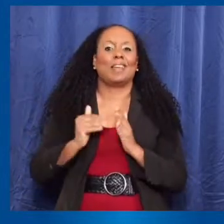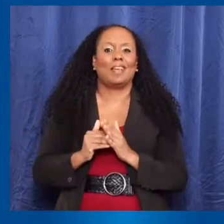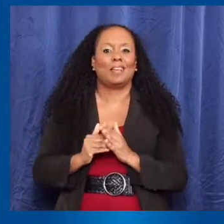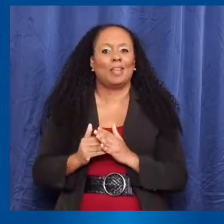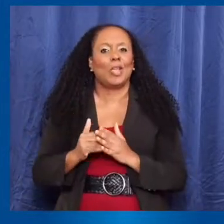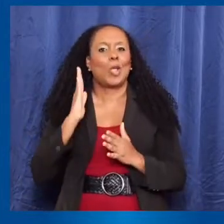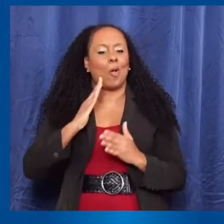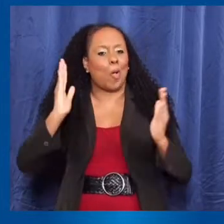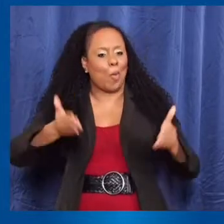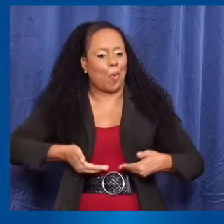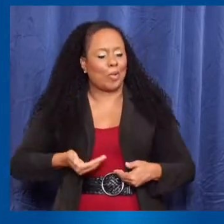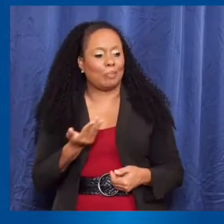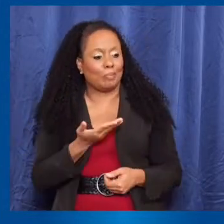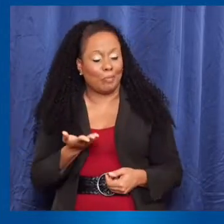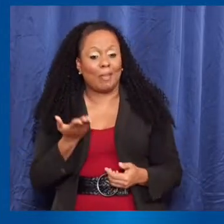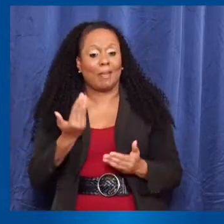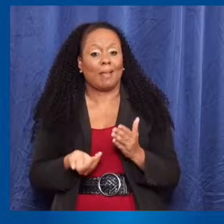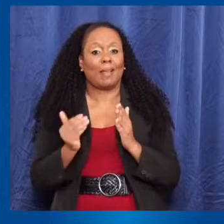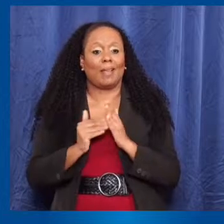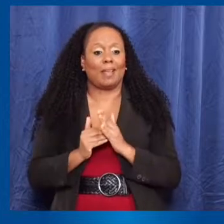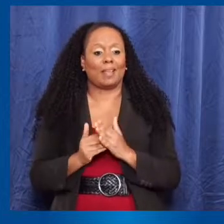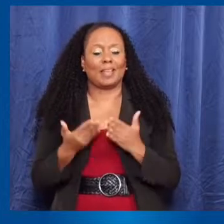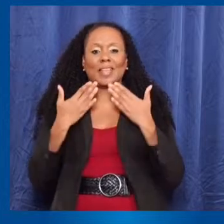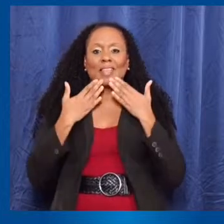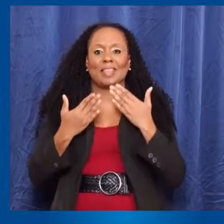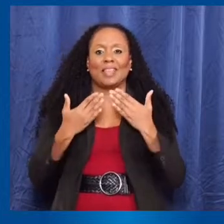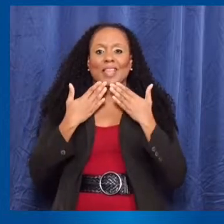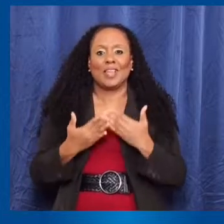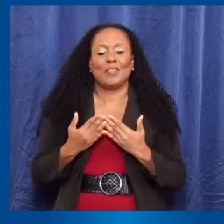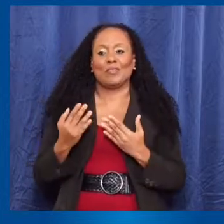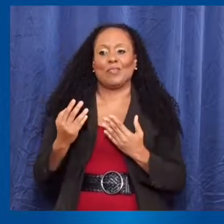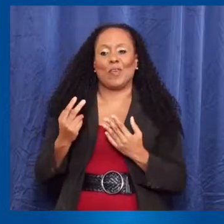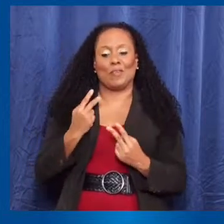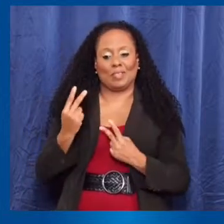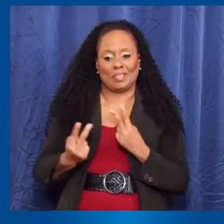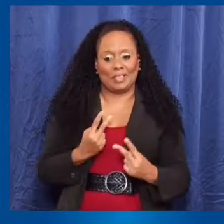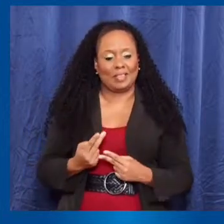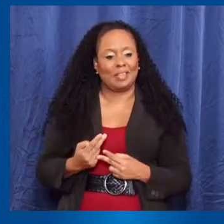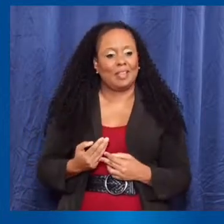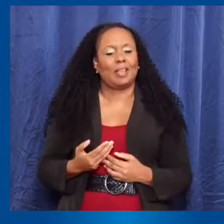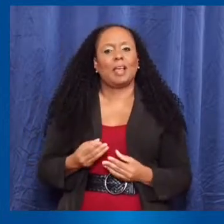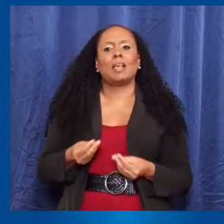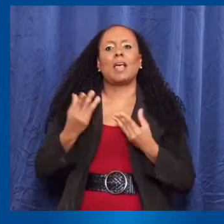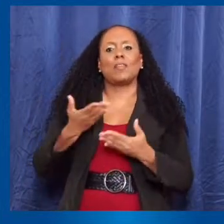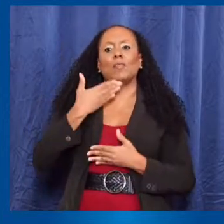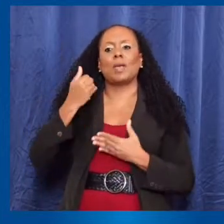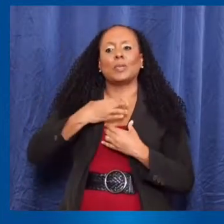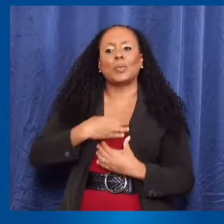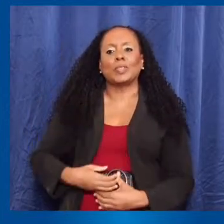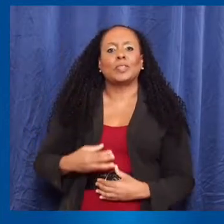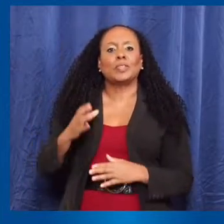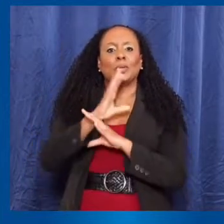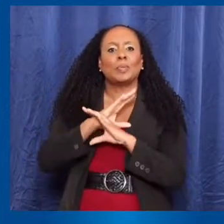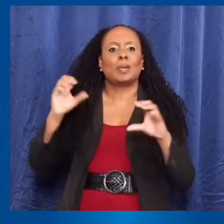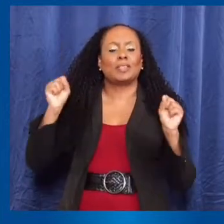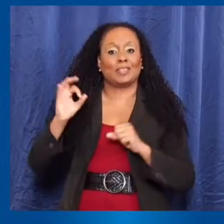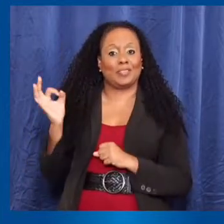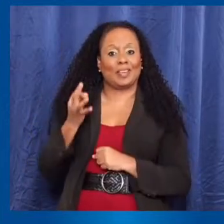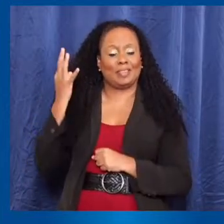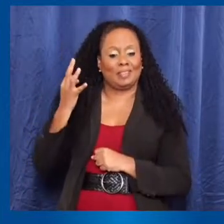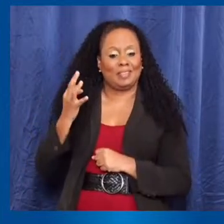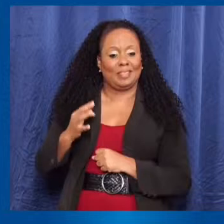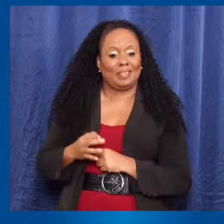to have you back here. And we thank you for this visit. And please extend our very best wishes to President Macron. And we